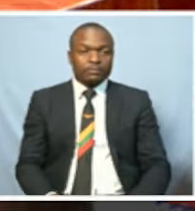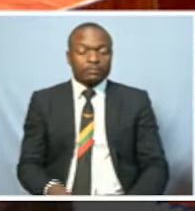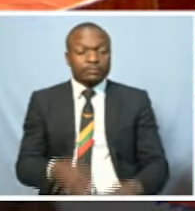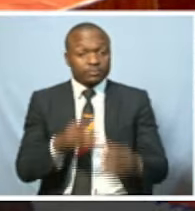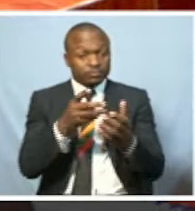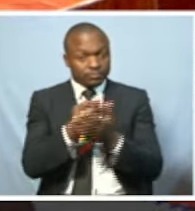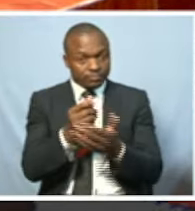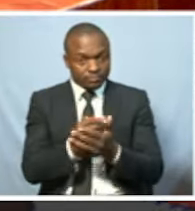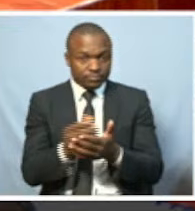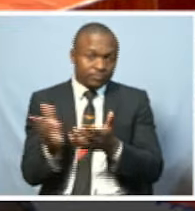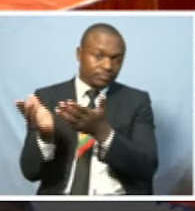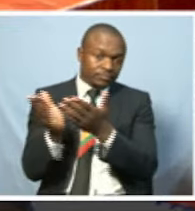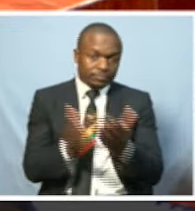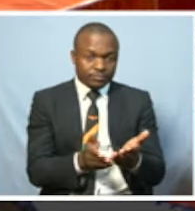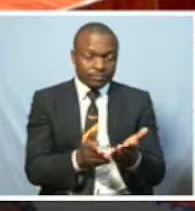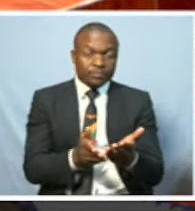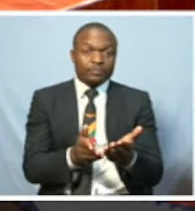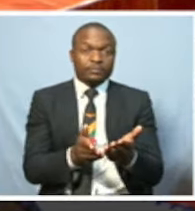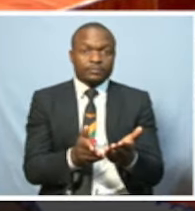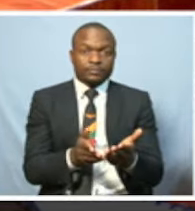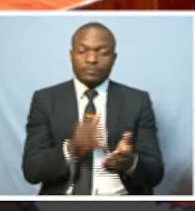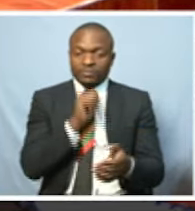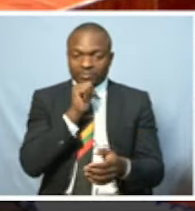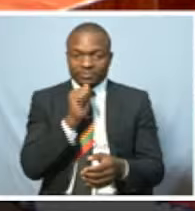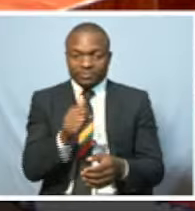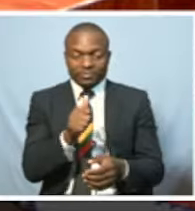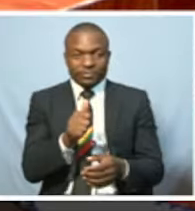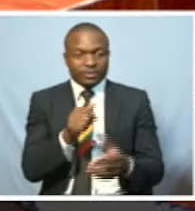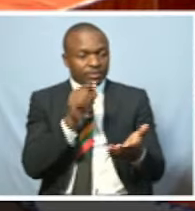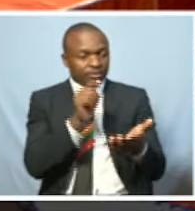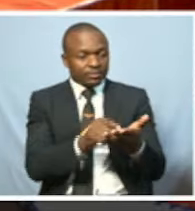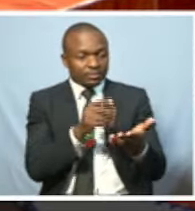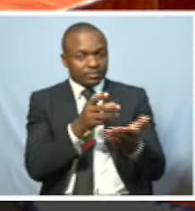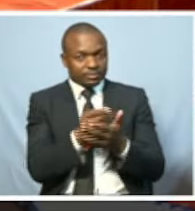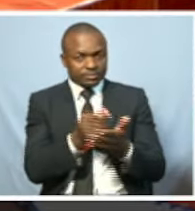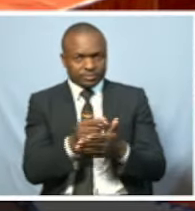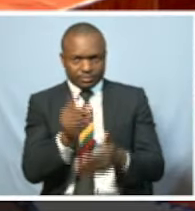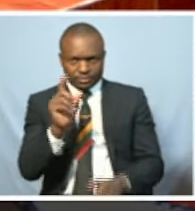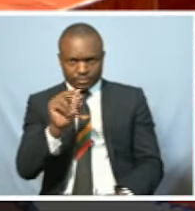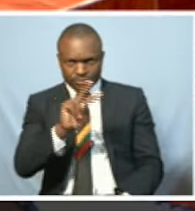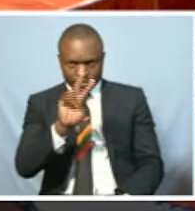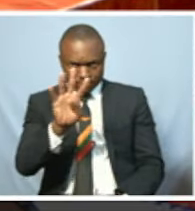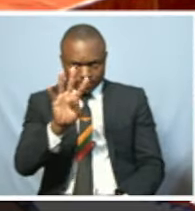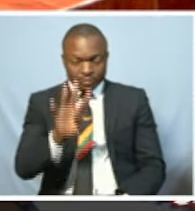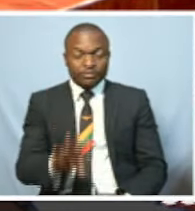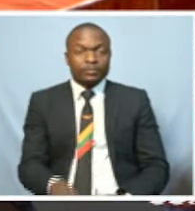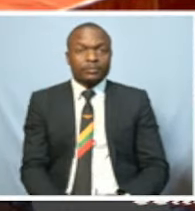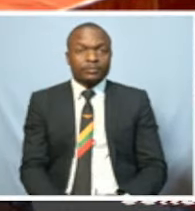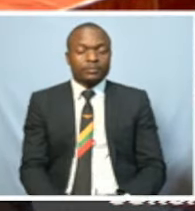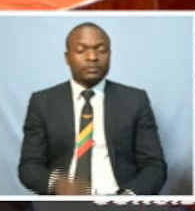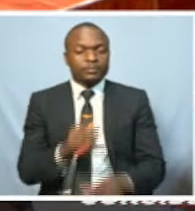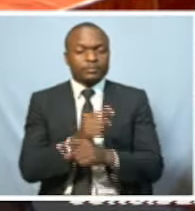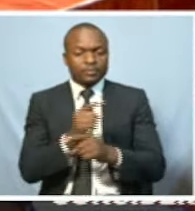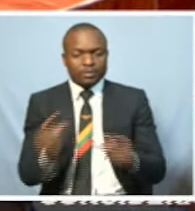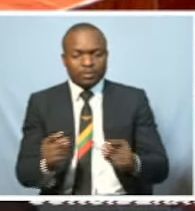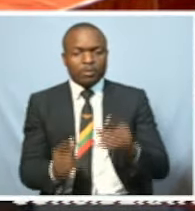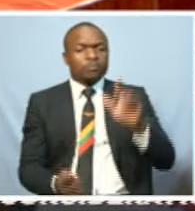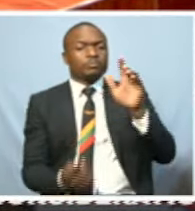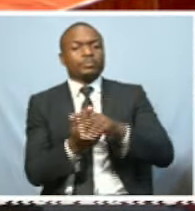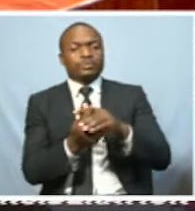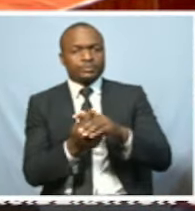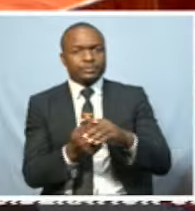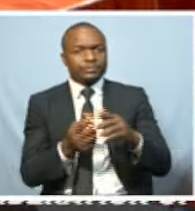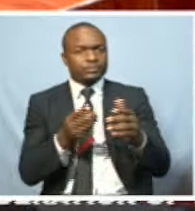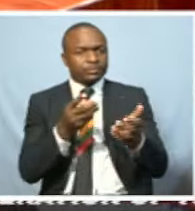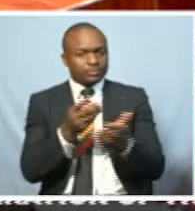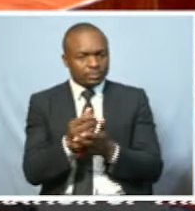funding comes from the treasury, it doesn't say that this funding is for 2024. It just comes as funding